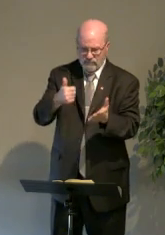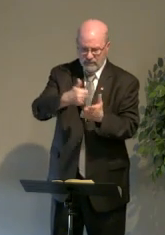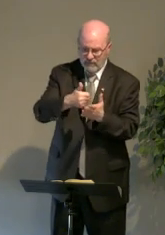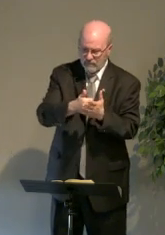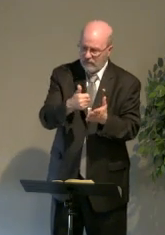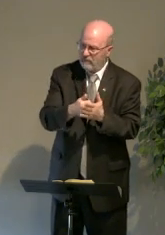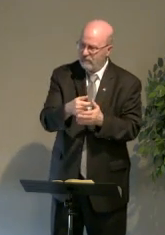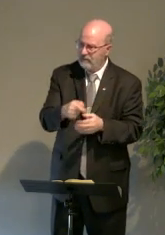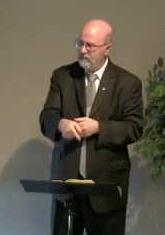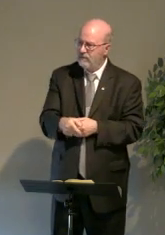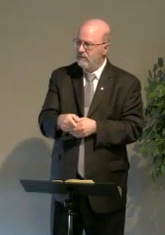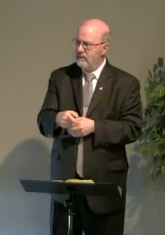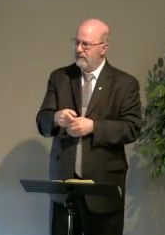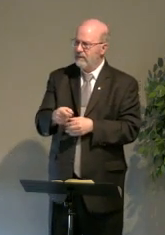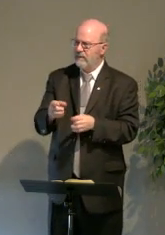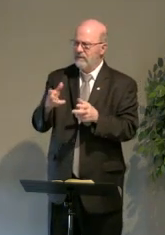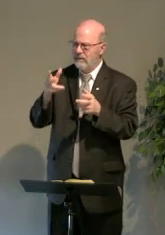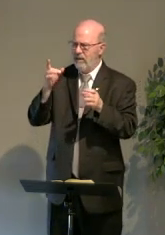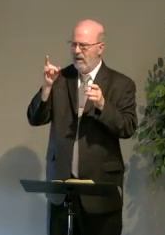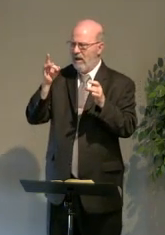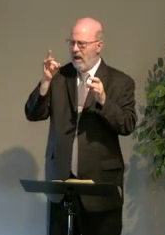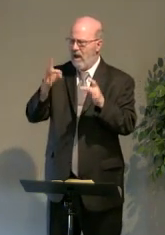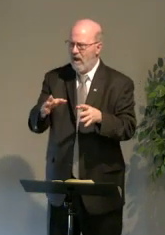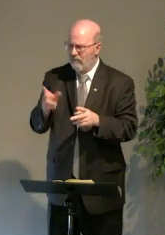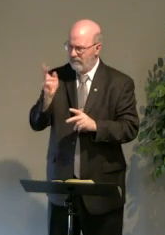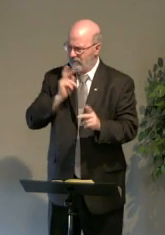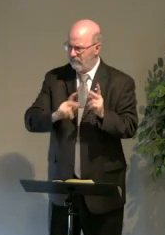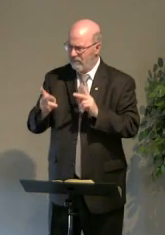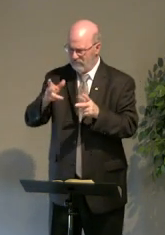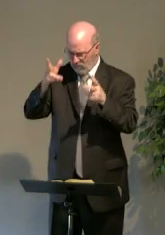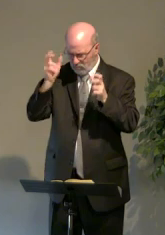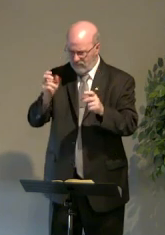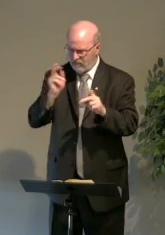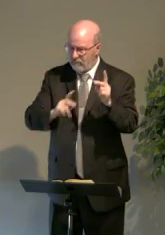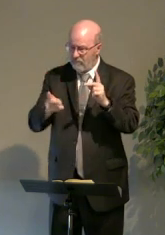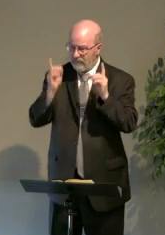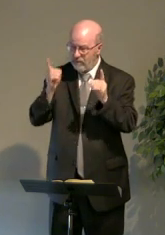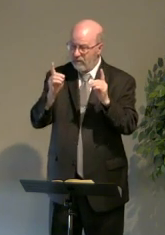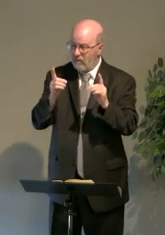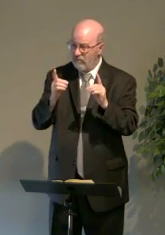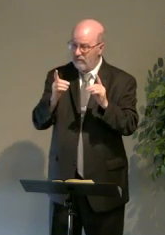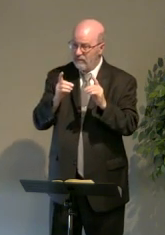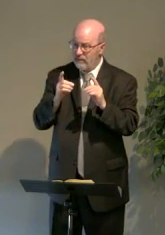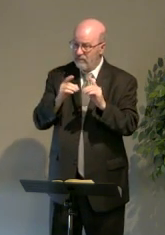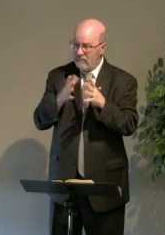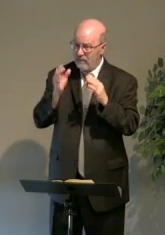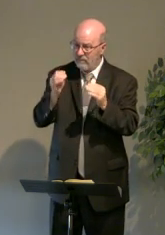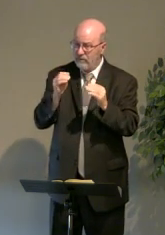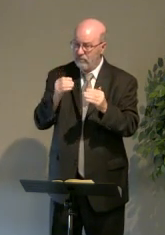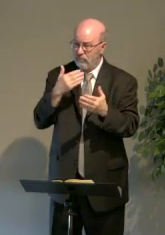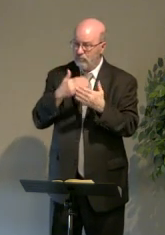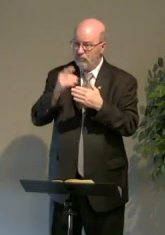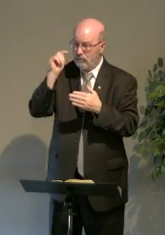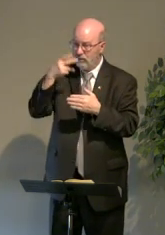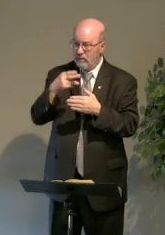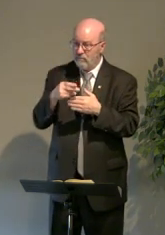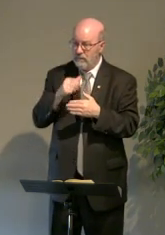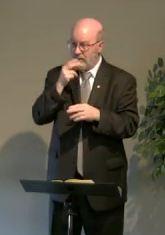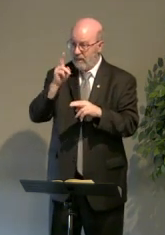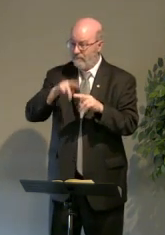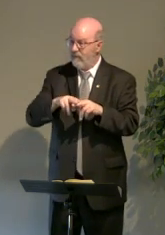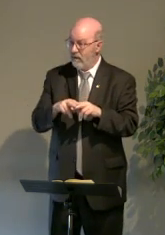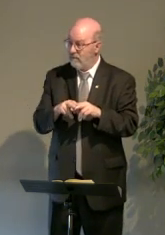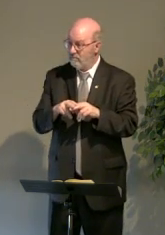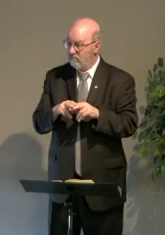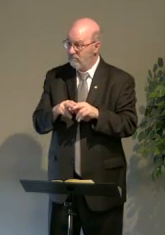emphasizes this, right? The depravity of man is a doctrine that scripture teaches. It's good theology. It's not fun